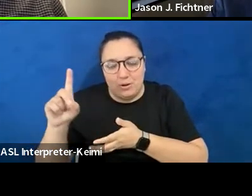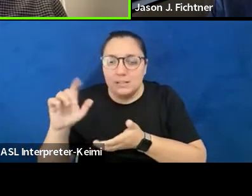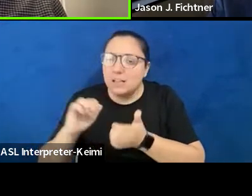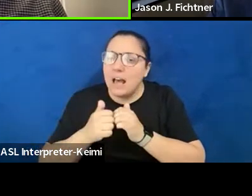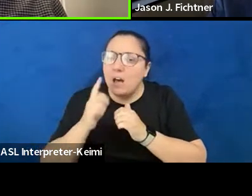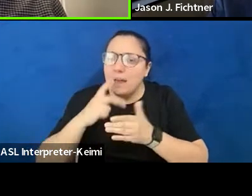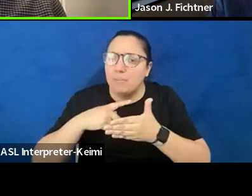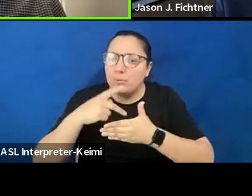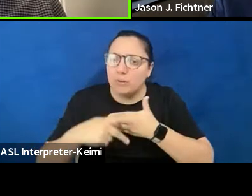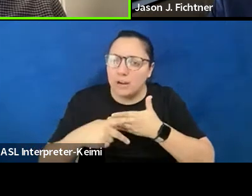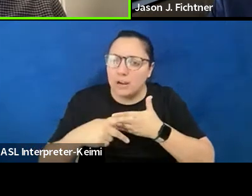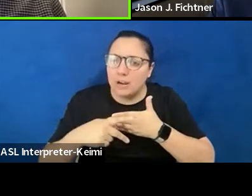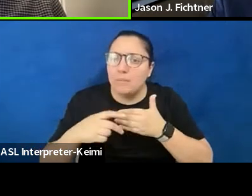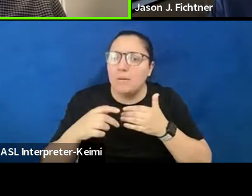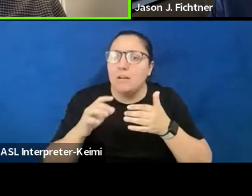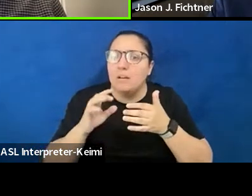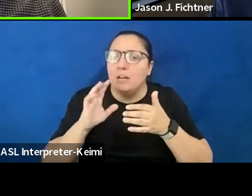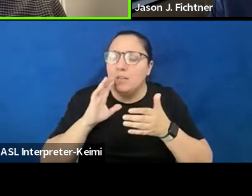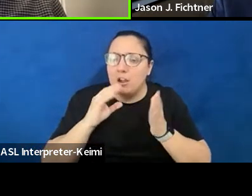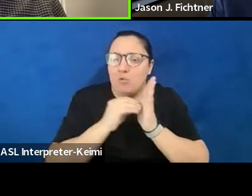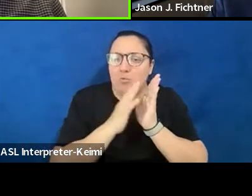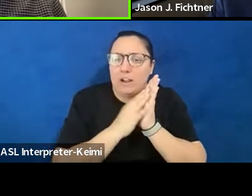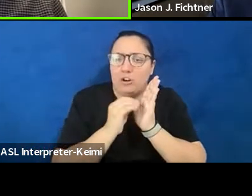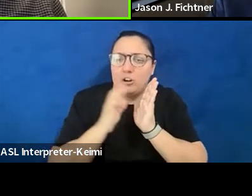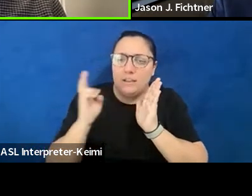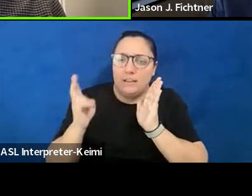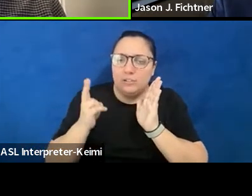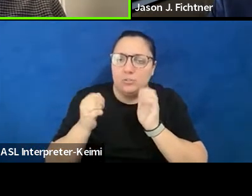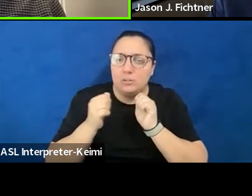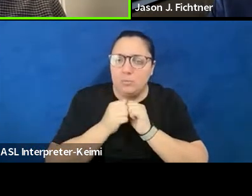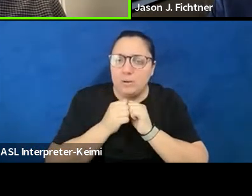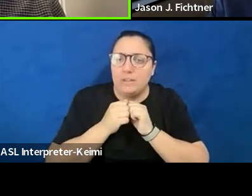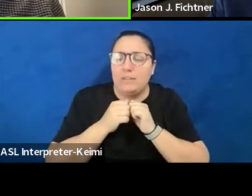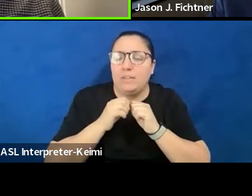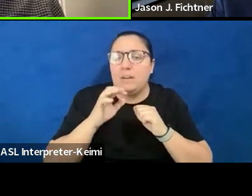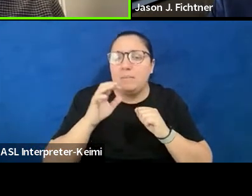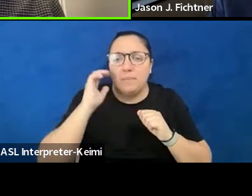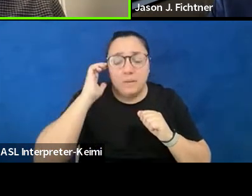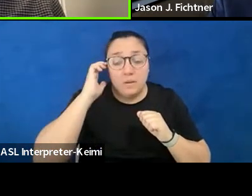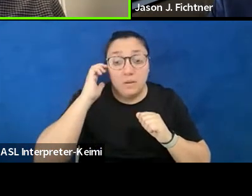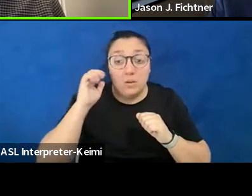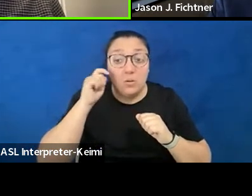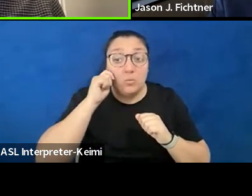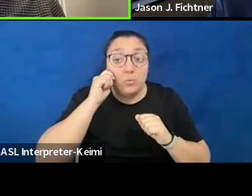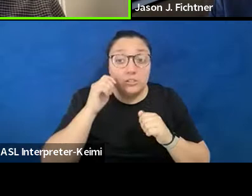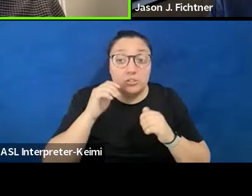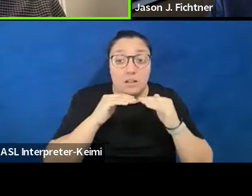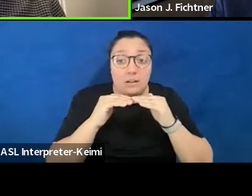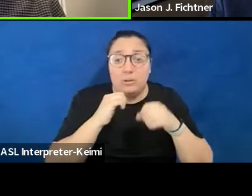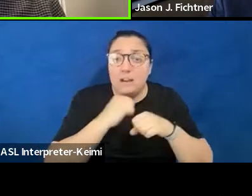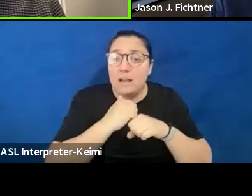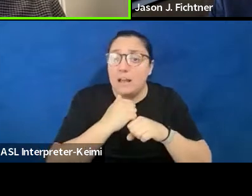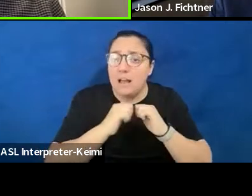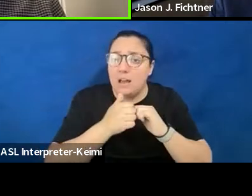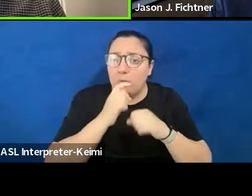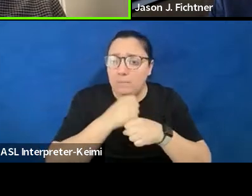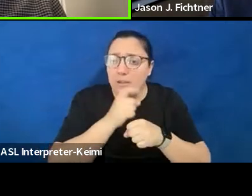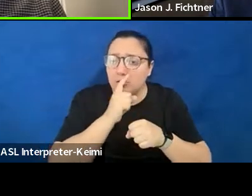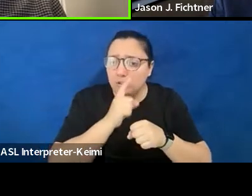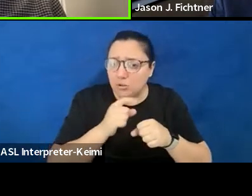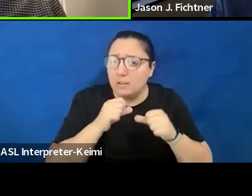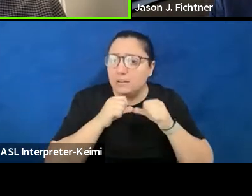been with regard to racial equity, and what are some of the challenges going forward to make sure it stays a force for racial